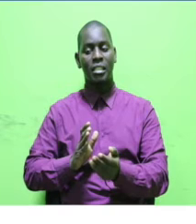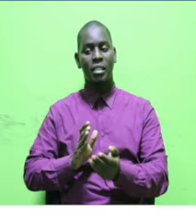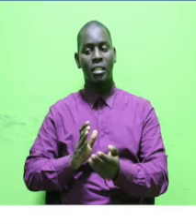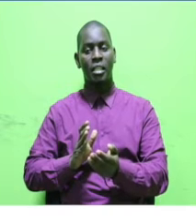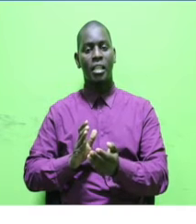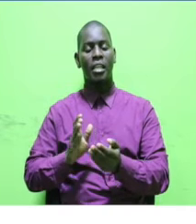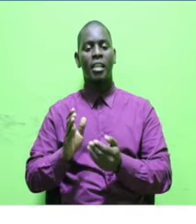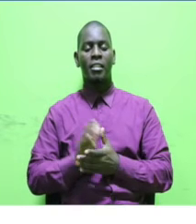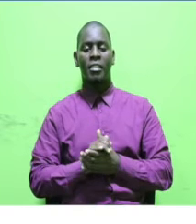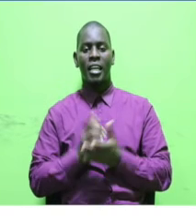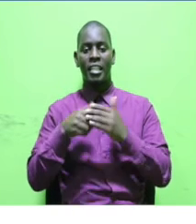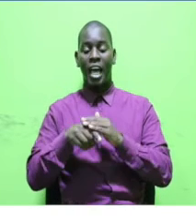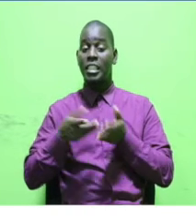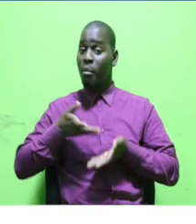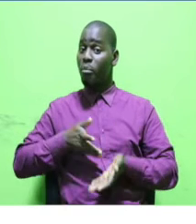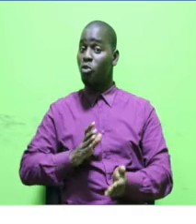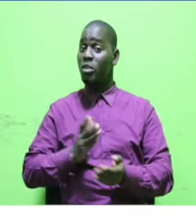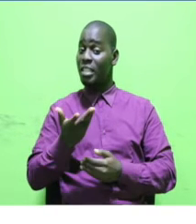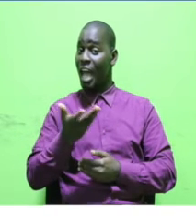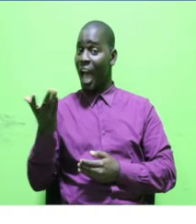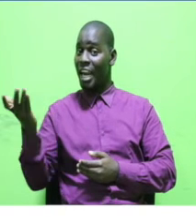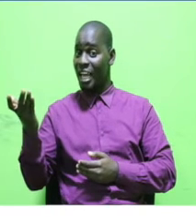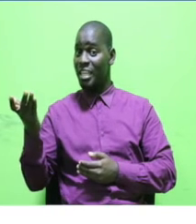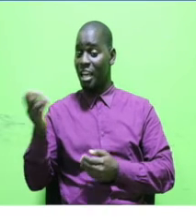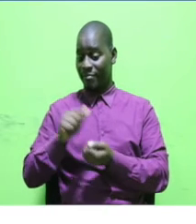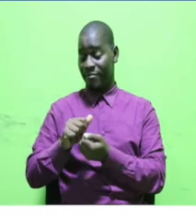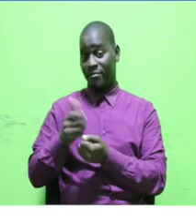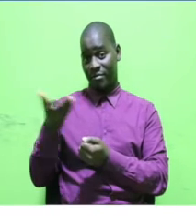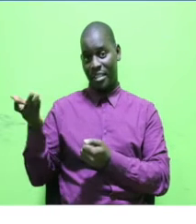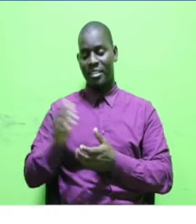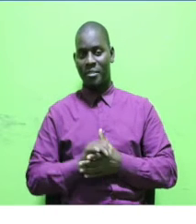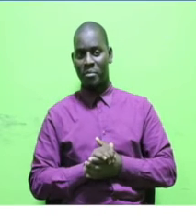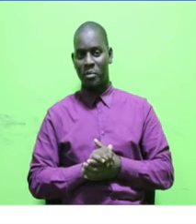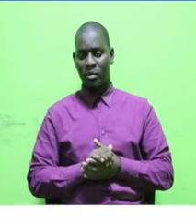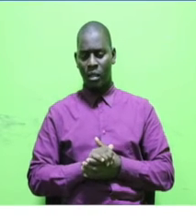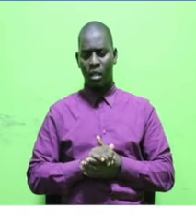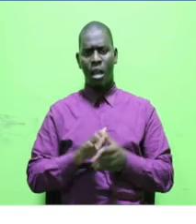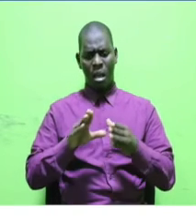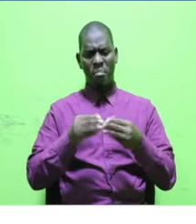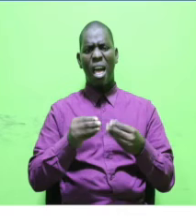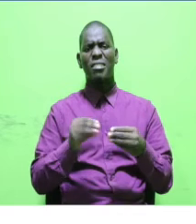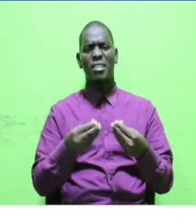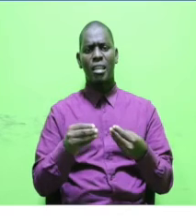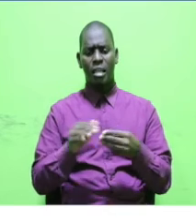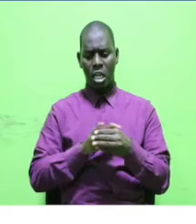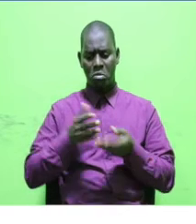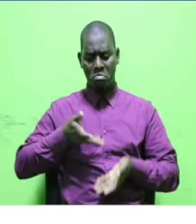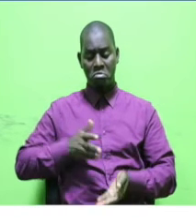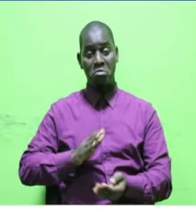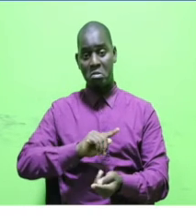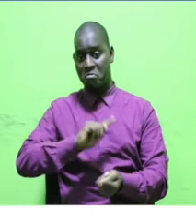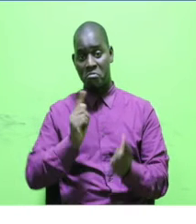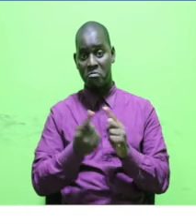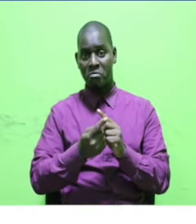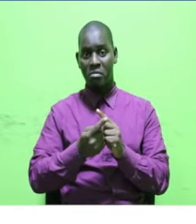product, such as broken glasses can be melted and produce another new glass bottles. Plastics can